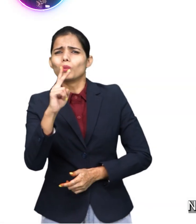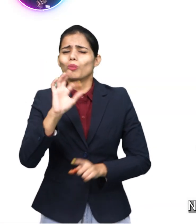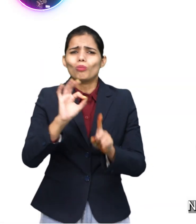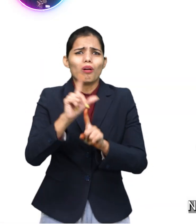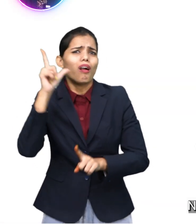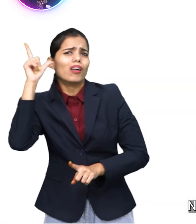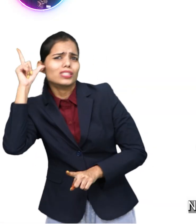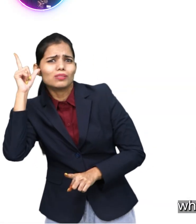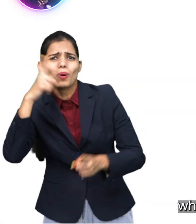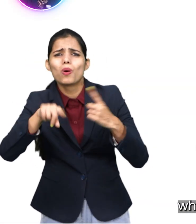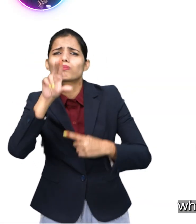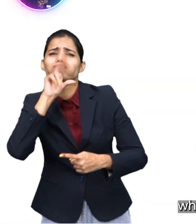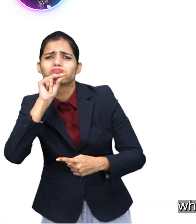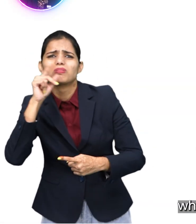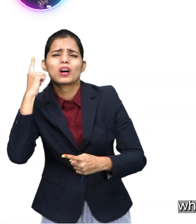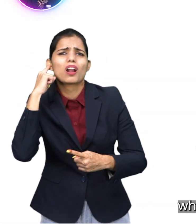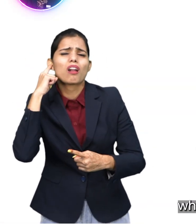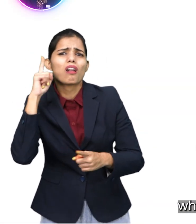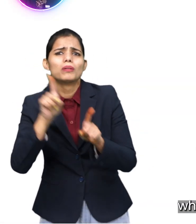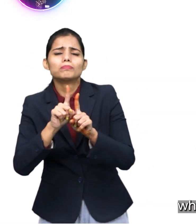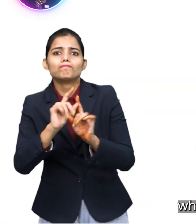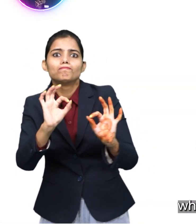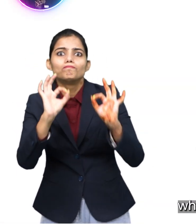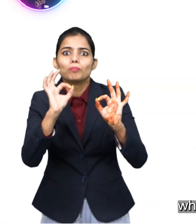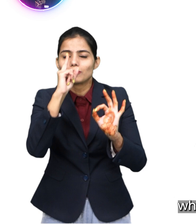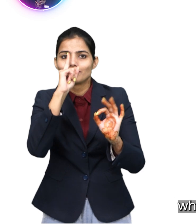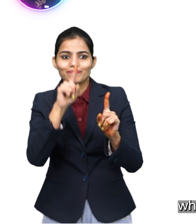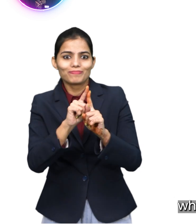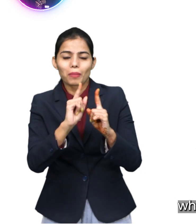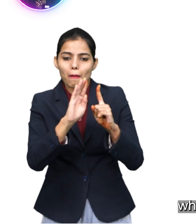Not seeming to listen when spoken to directly.